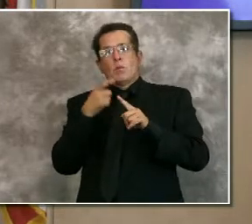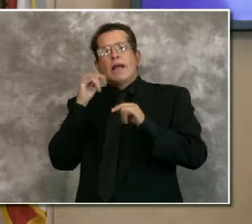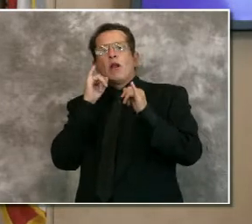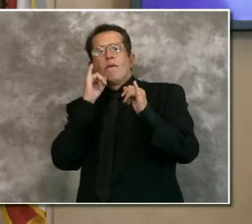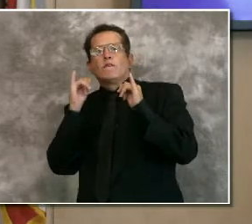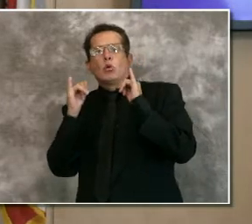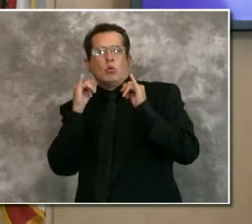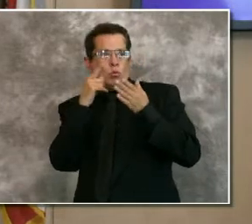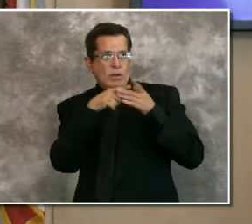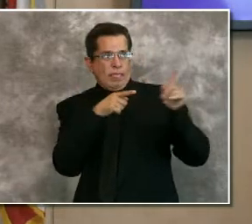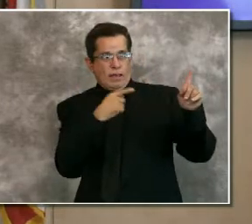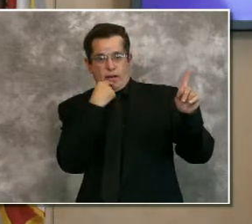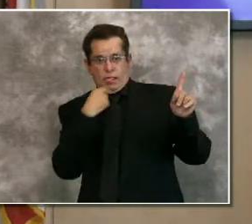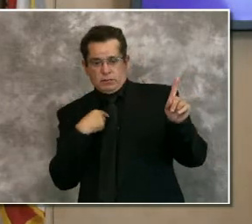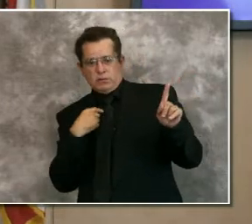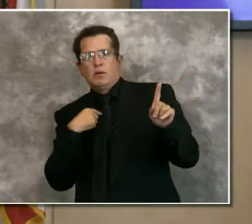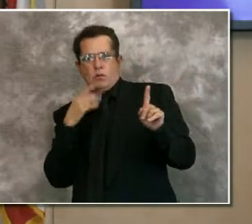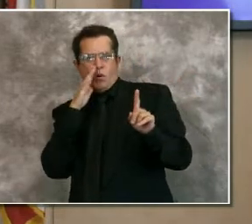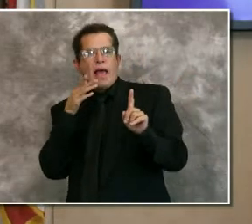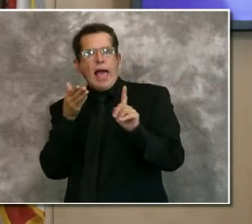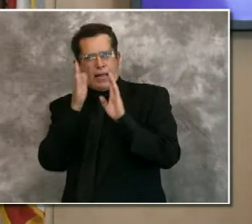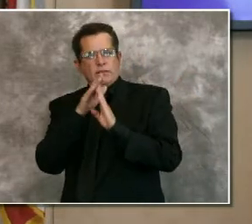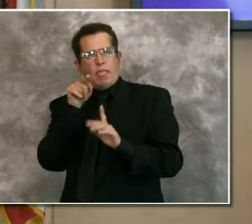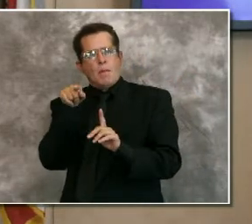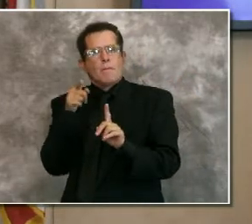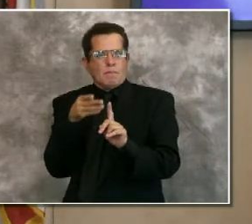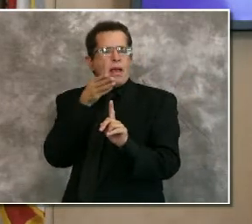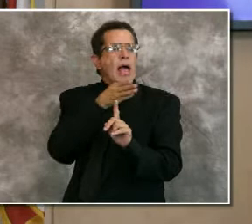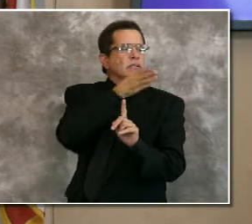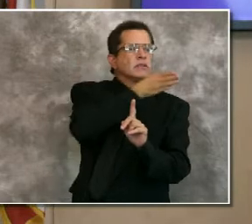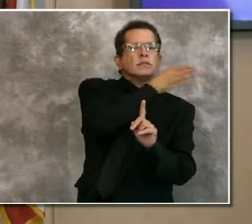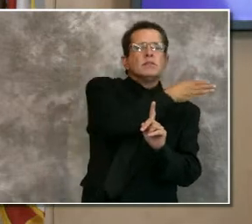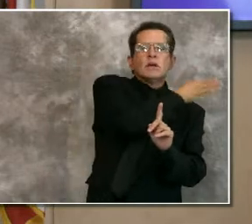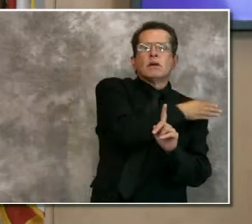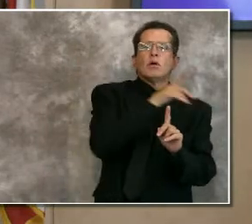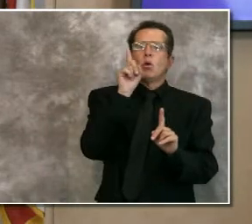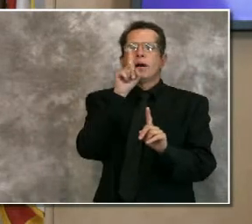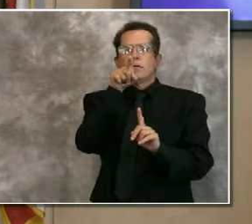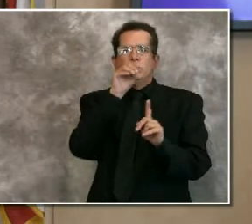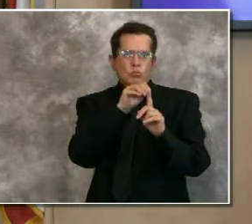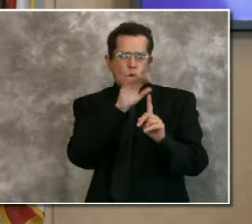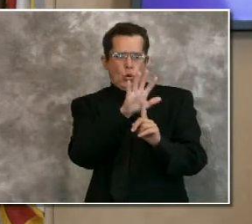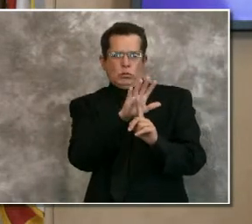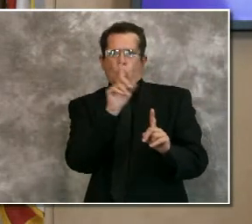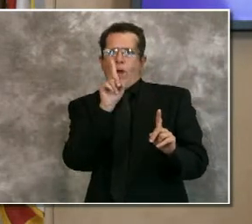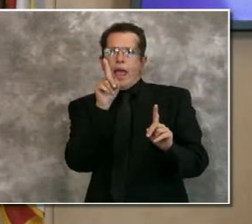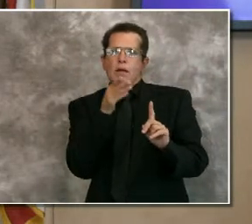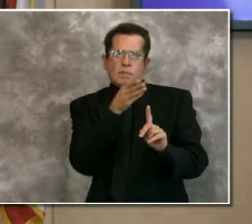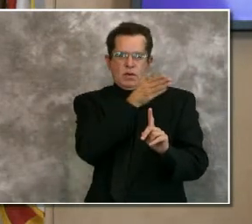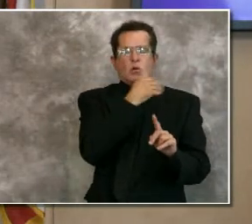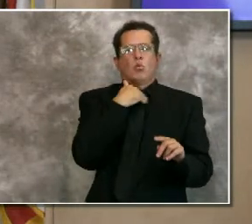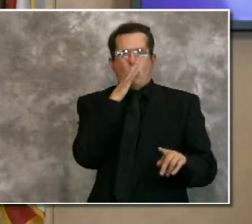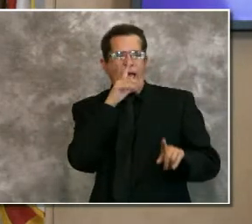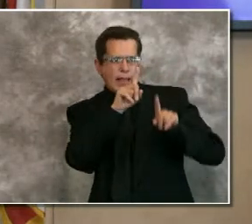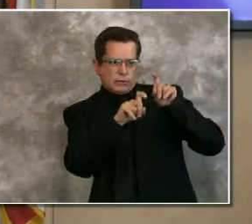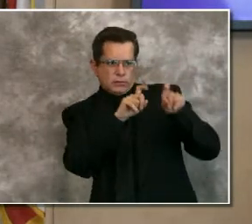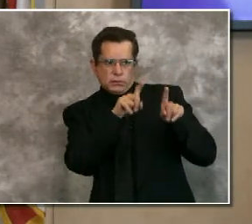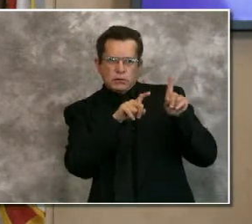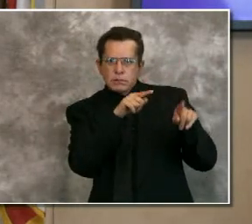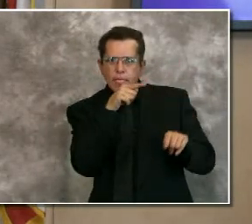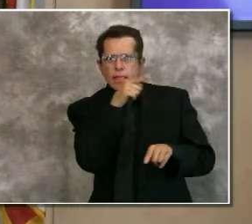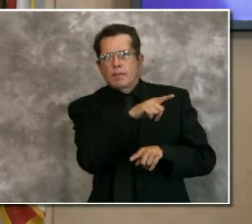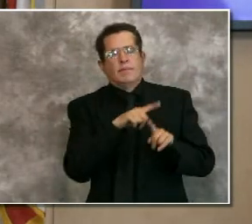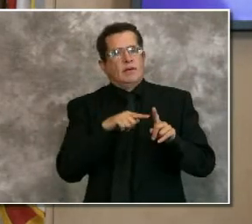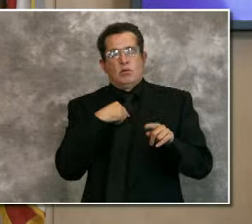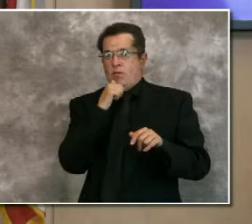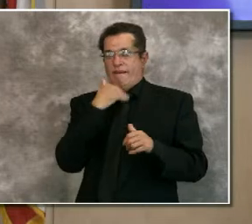is what people tell us. We certainly ask questions about a lot of these types of exposures, but we